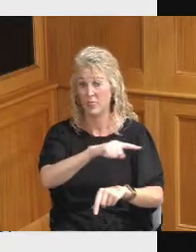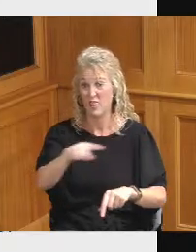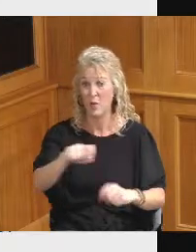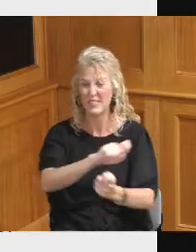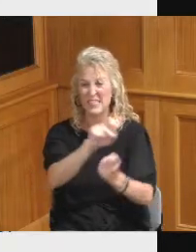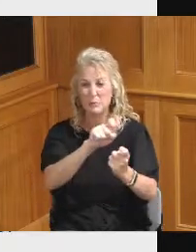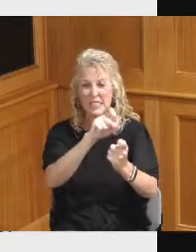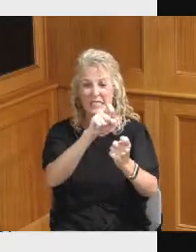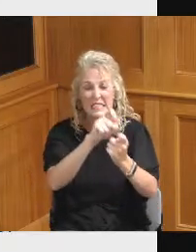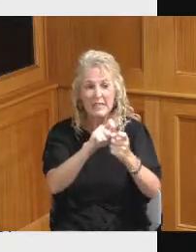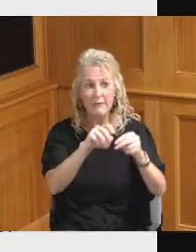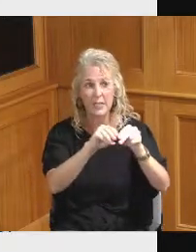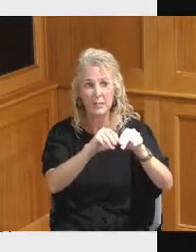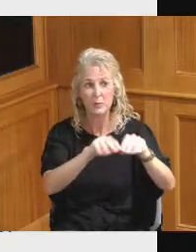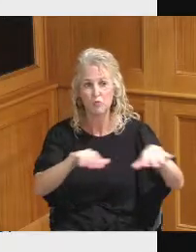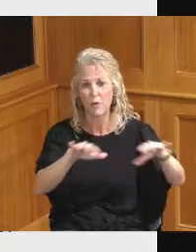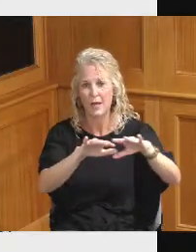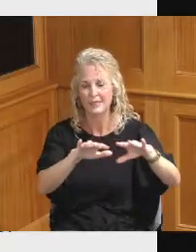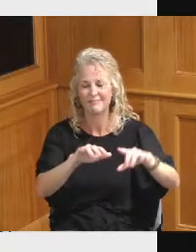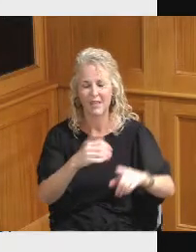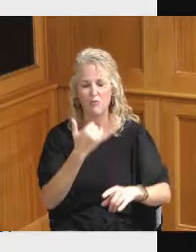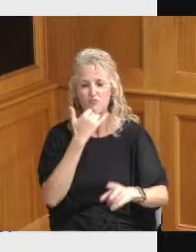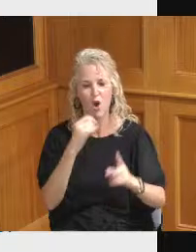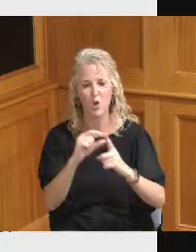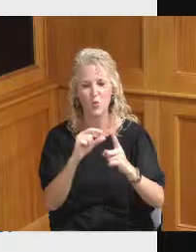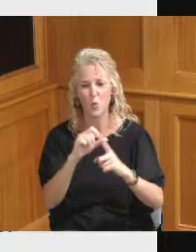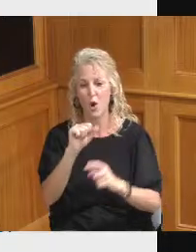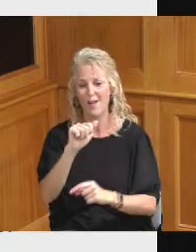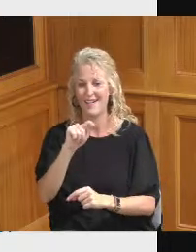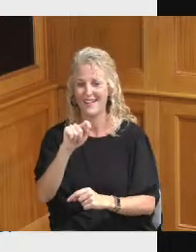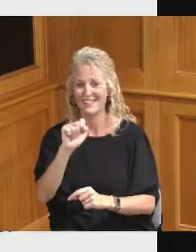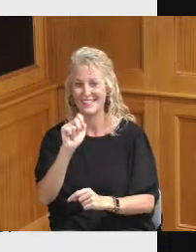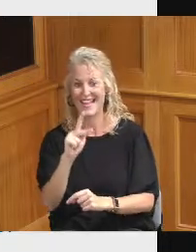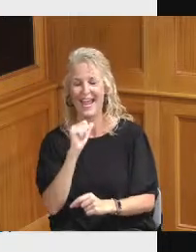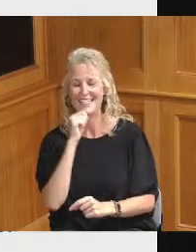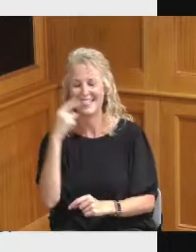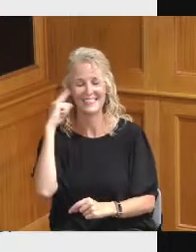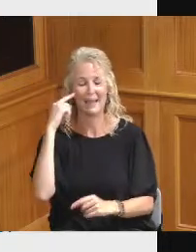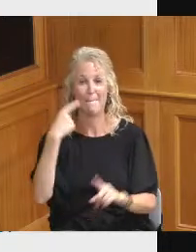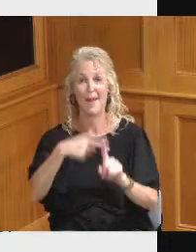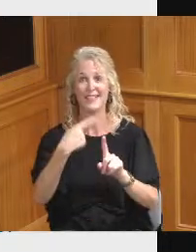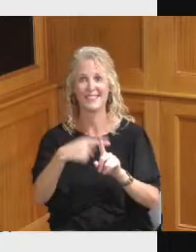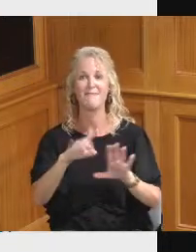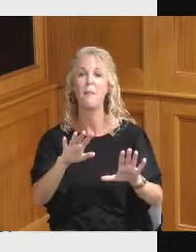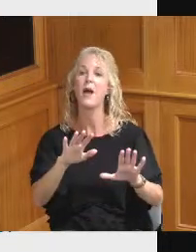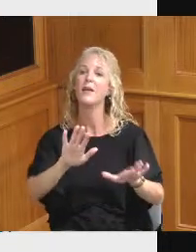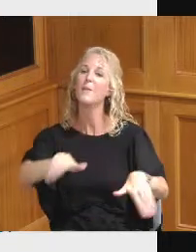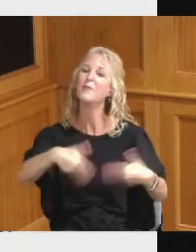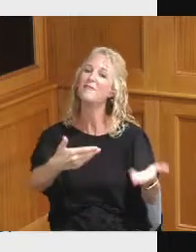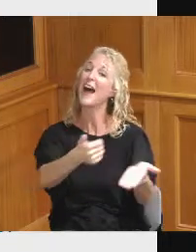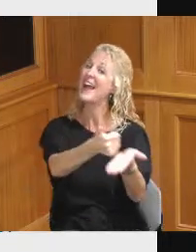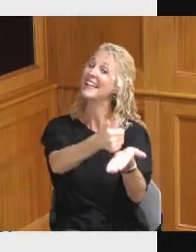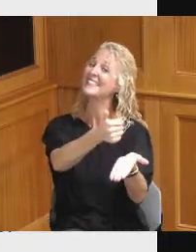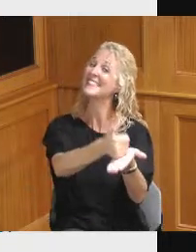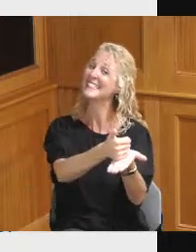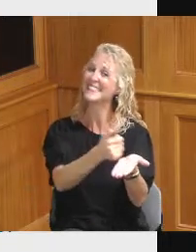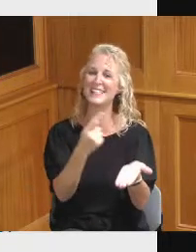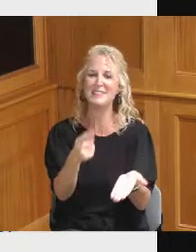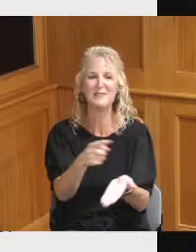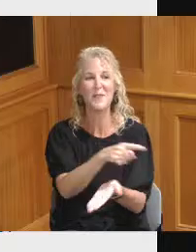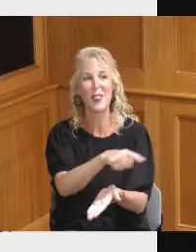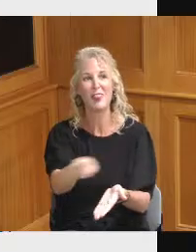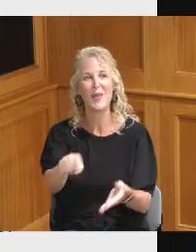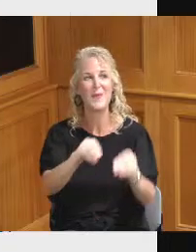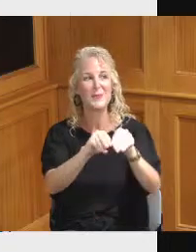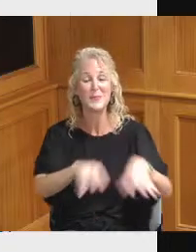specific properties. I shouldn't say attack. That doesn't sound friendly. To go provide assistance to those property